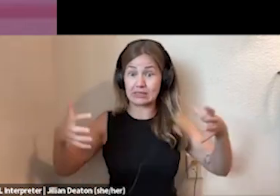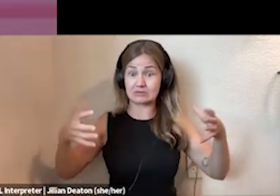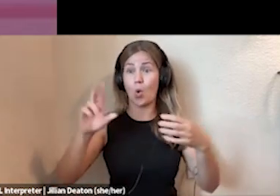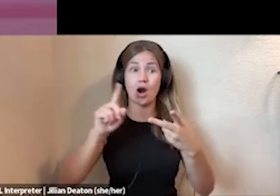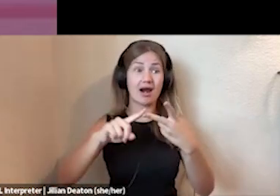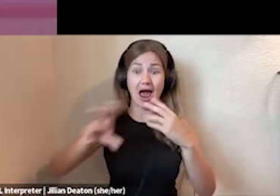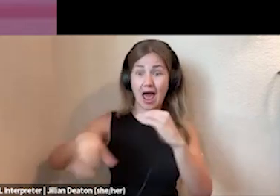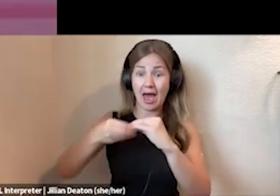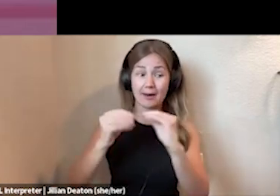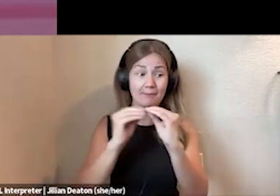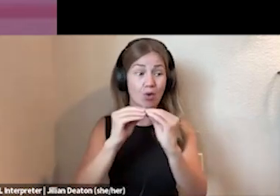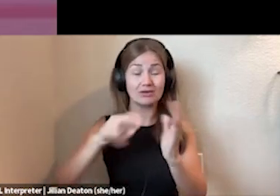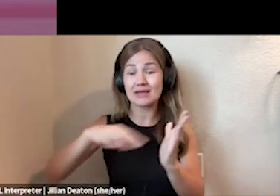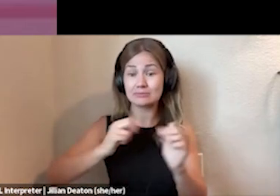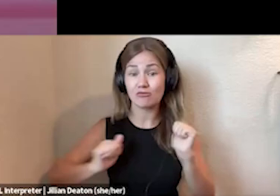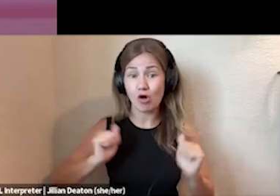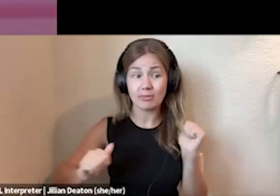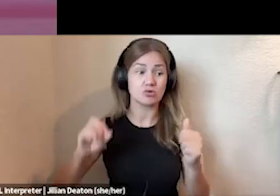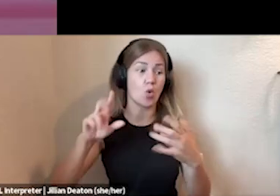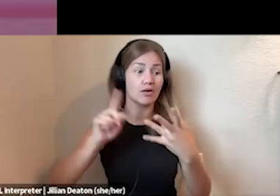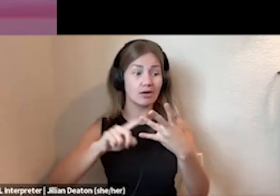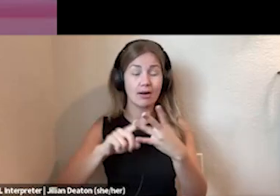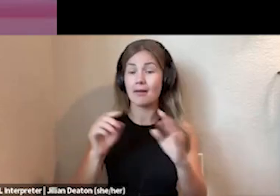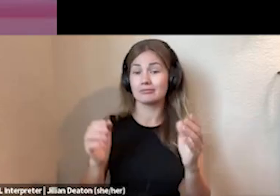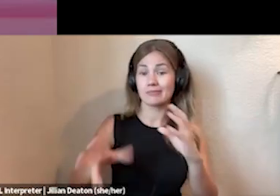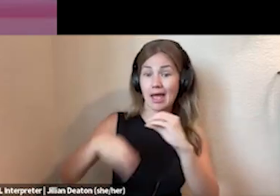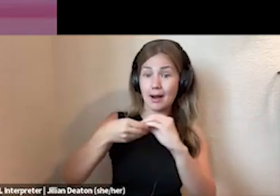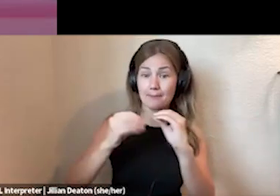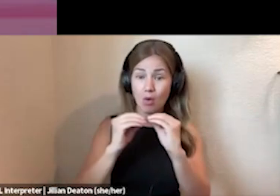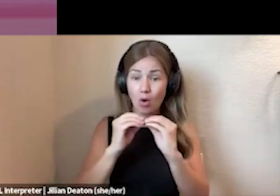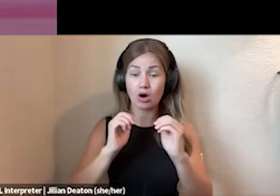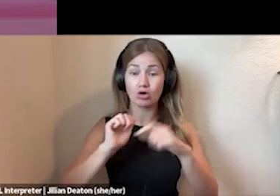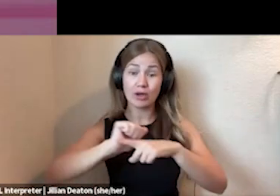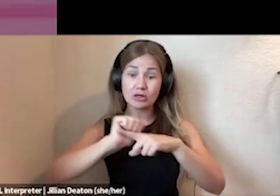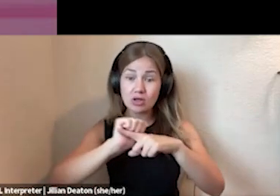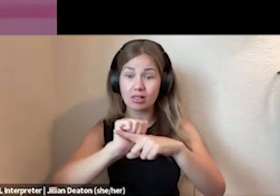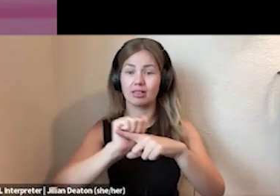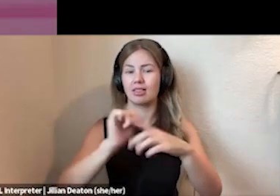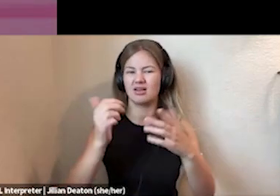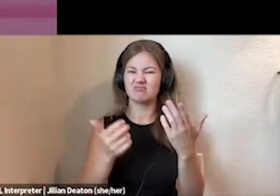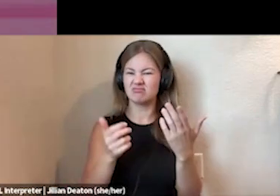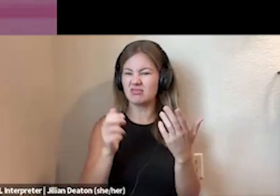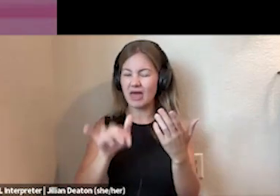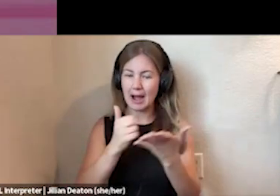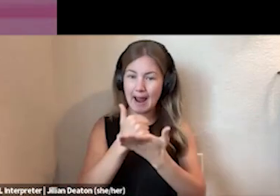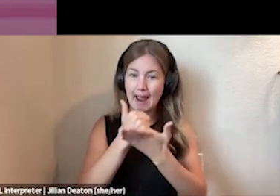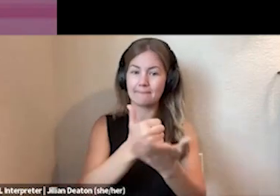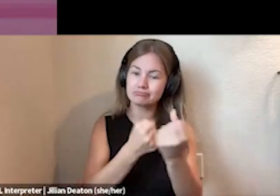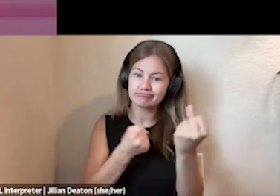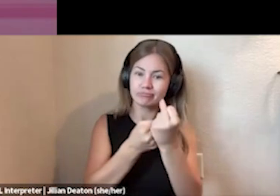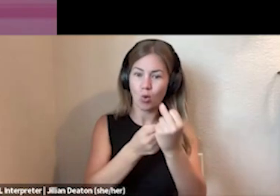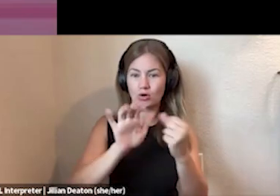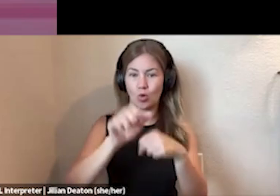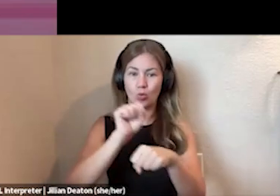rehearsal. What are some of those things that you can track that help you tell the power of the work you do? And I think the